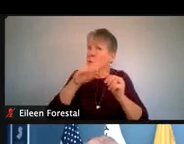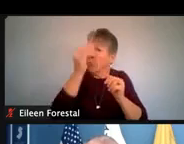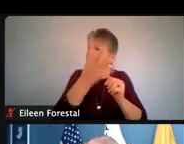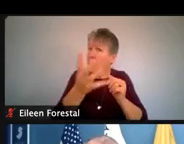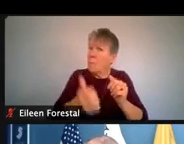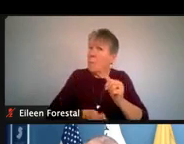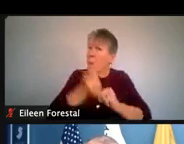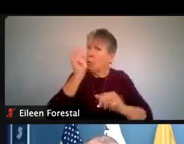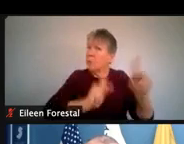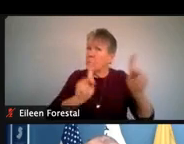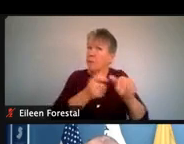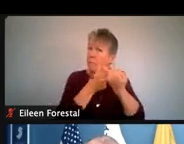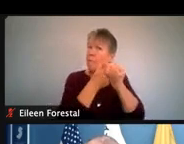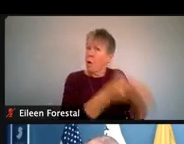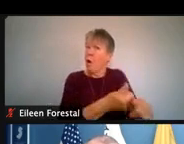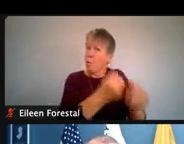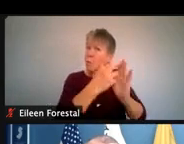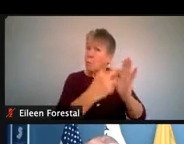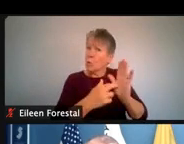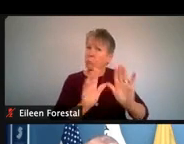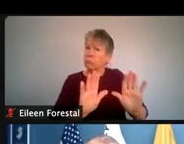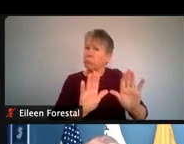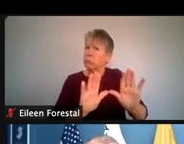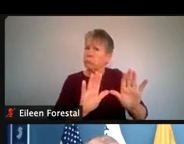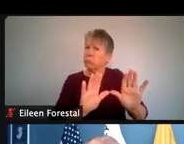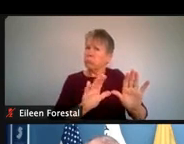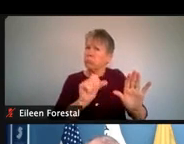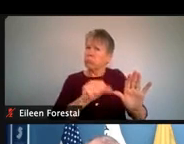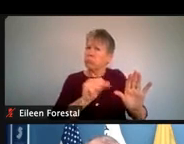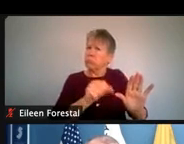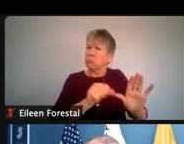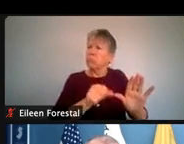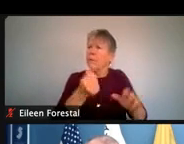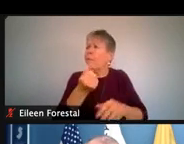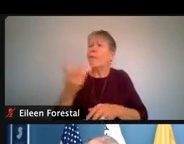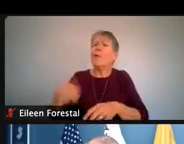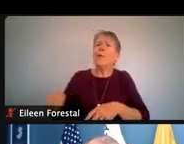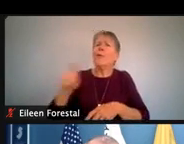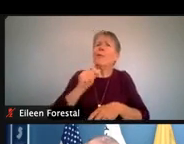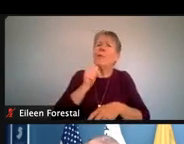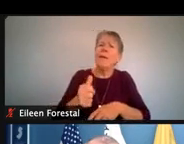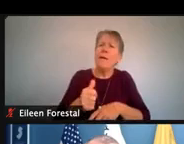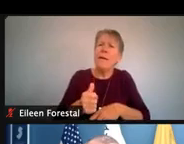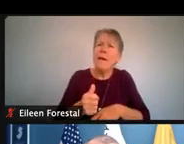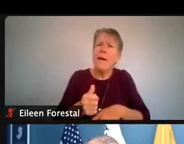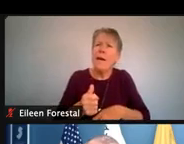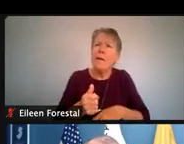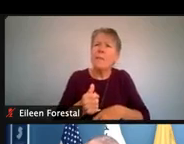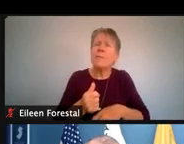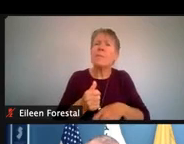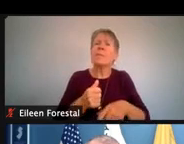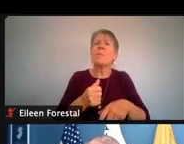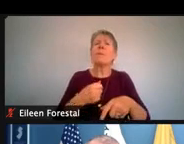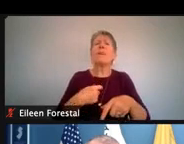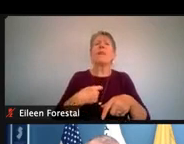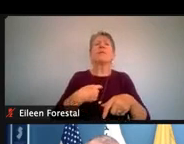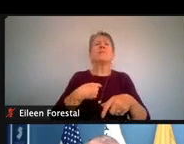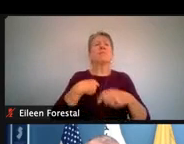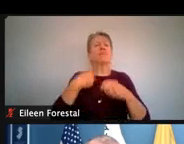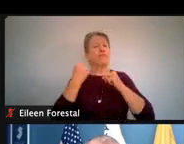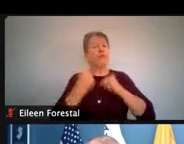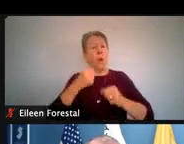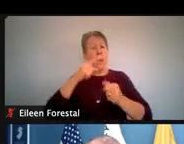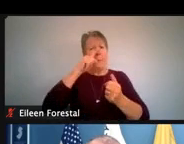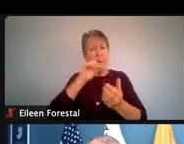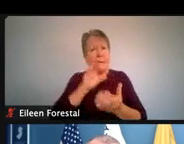So I continue to believe, Meg, that there is not a blunt instrument statewide step